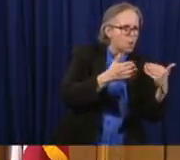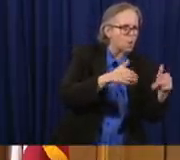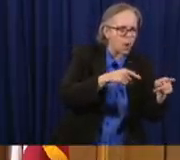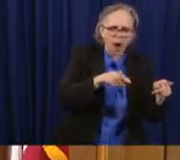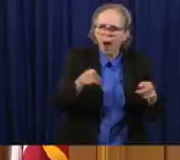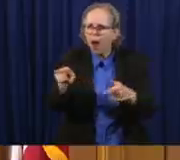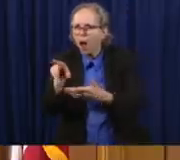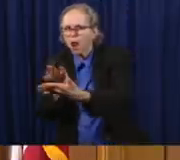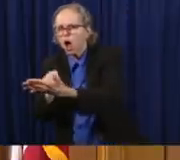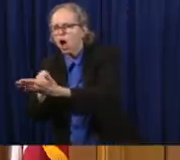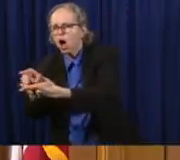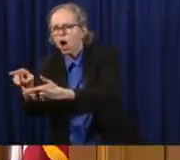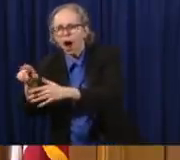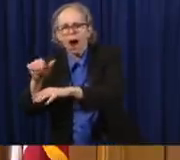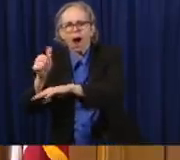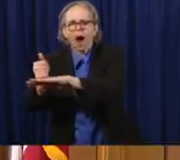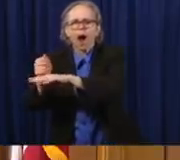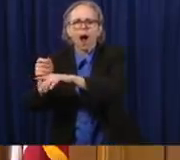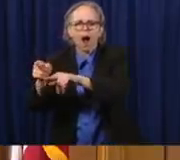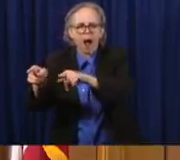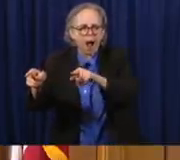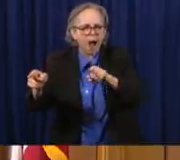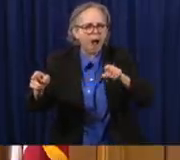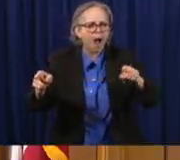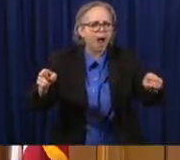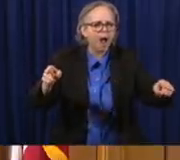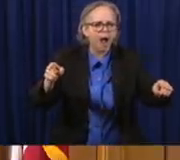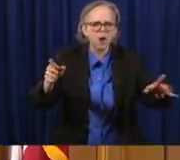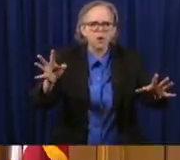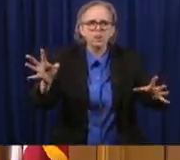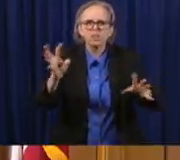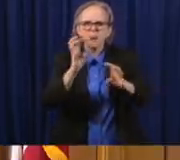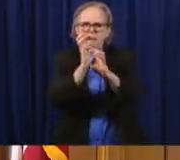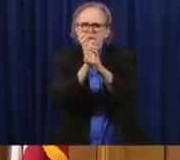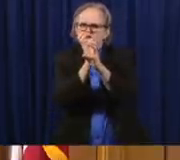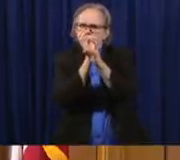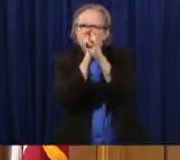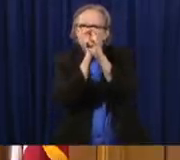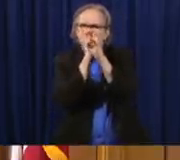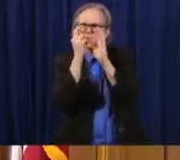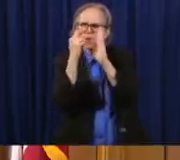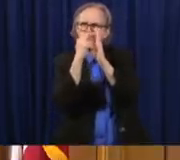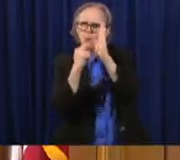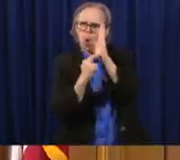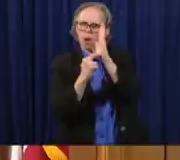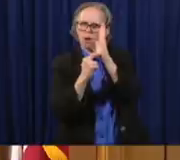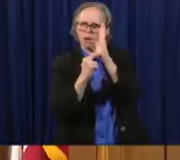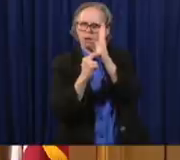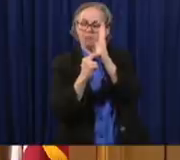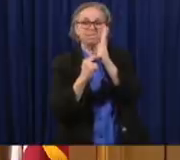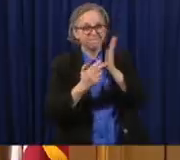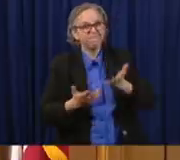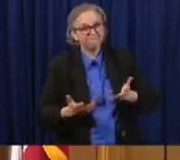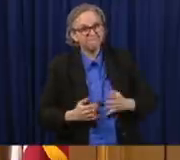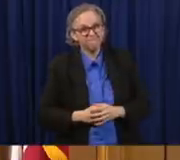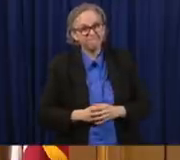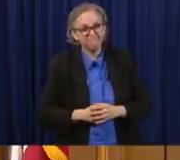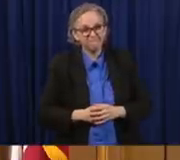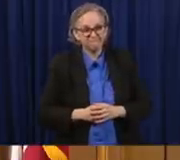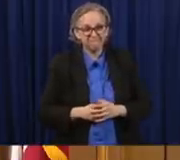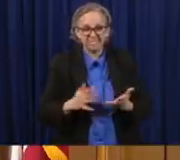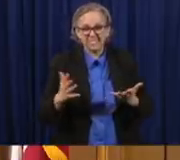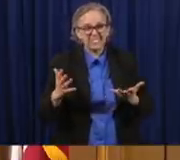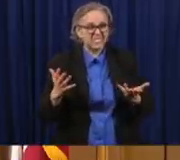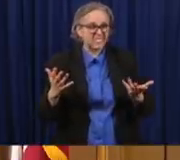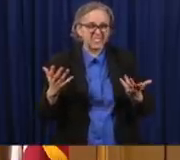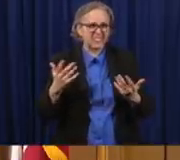some very, very stringent measures. And so in a sense, this has been a trial period